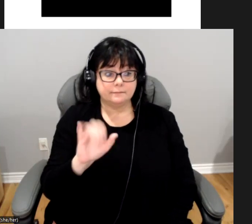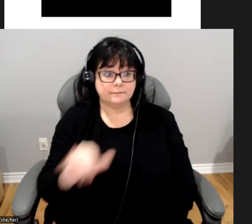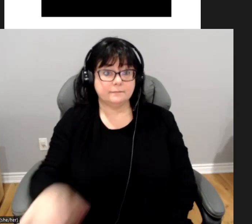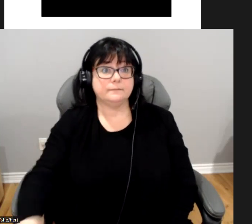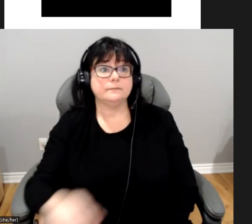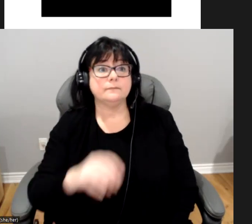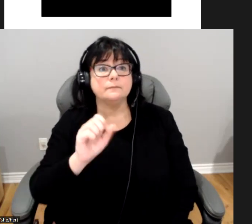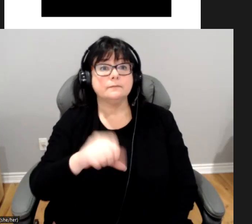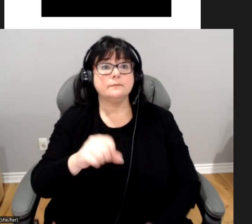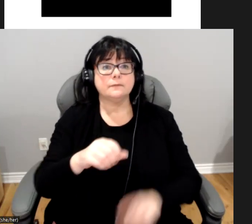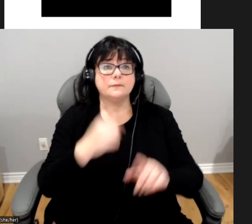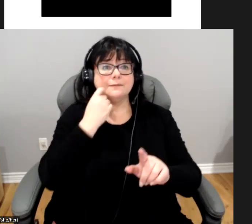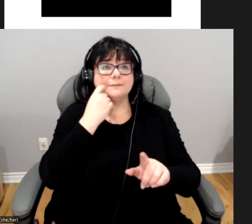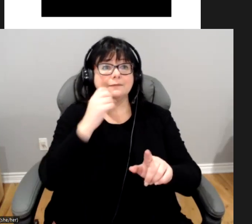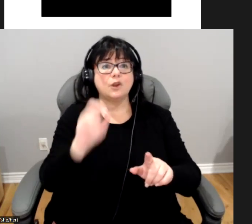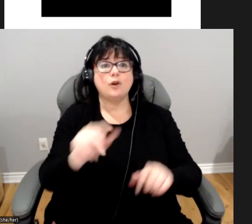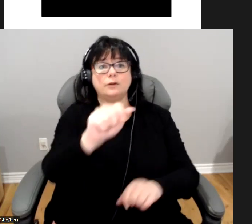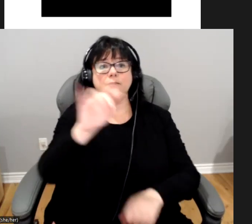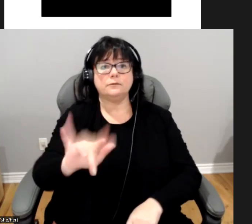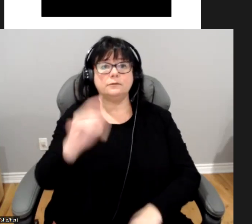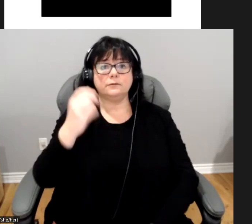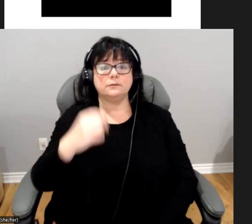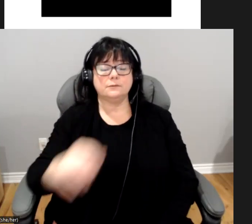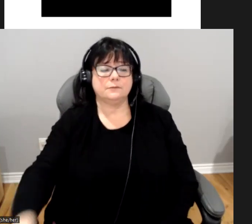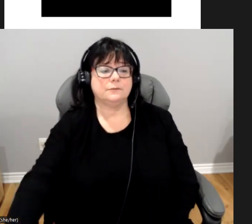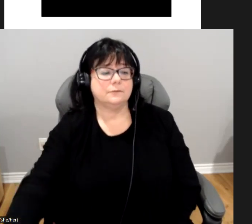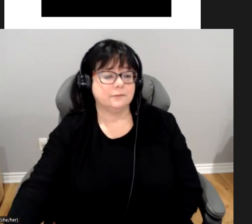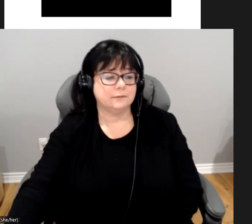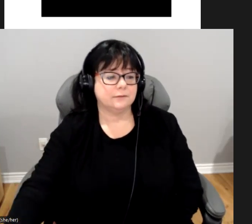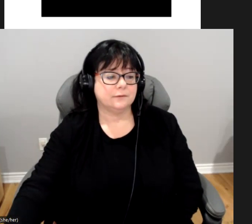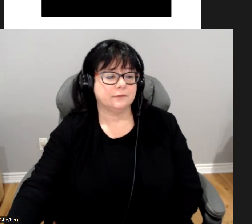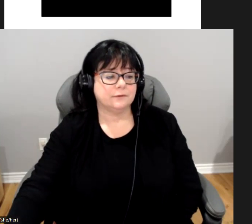Yes, Jessica, I just turned your mic on. You should be good to go. I didn't know